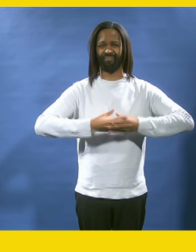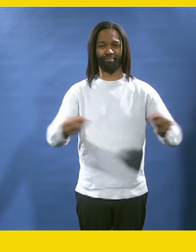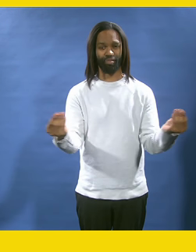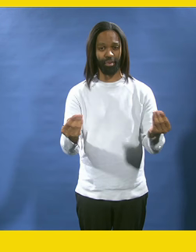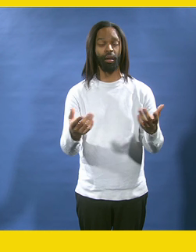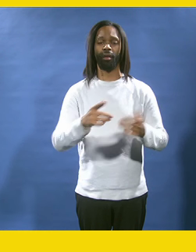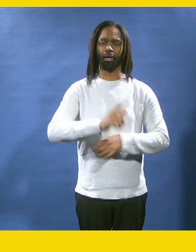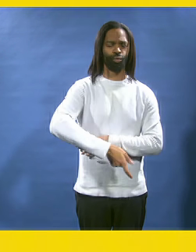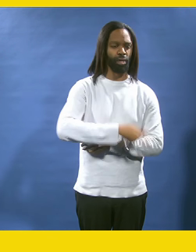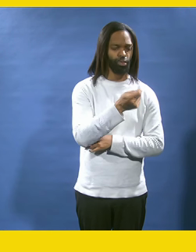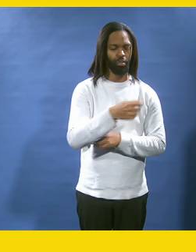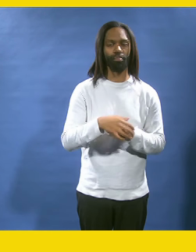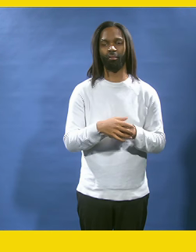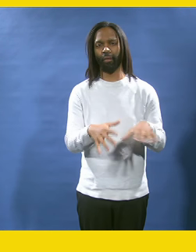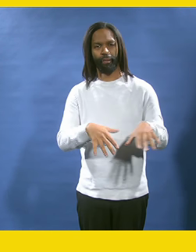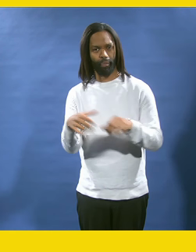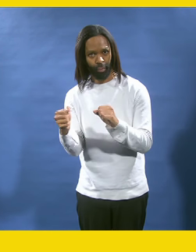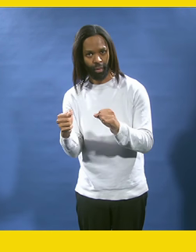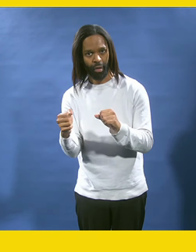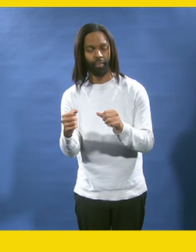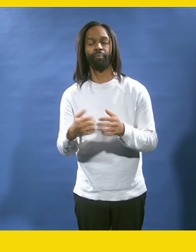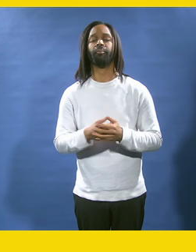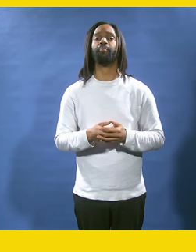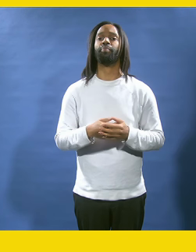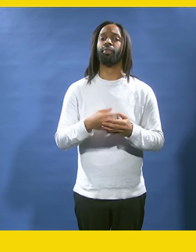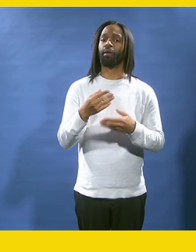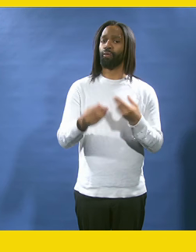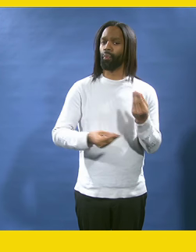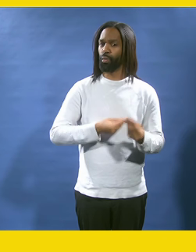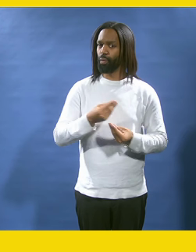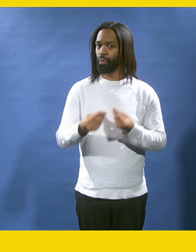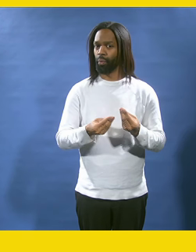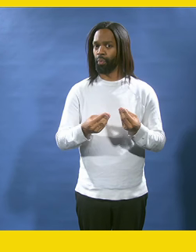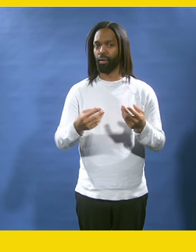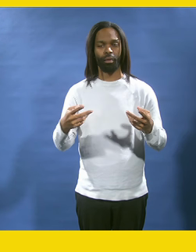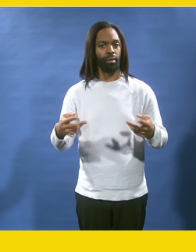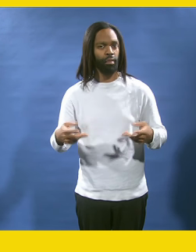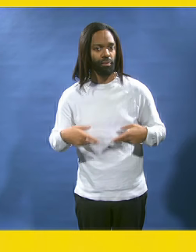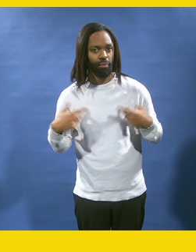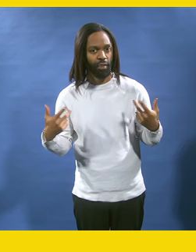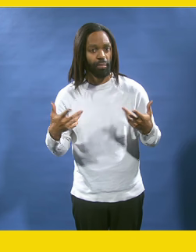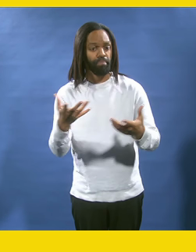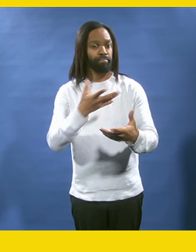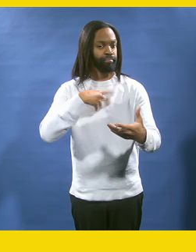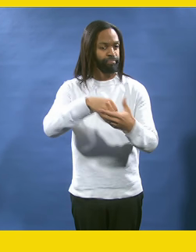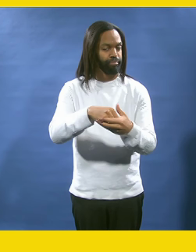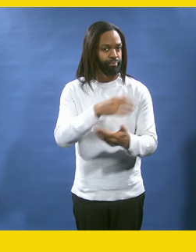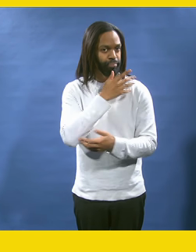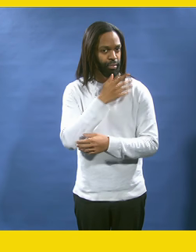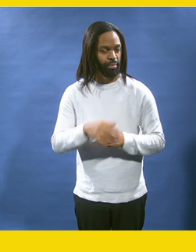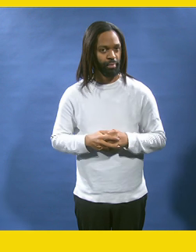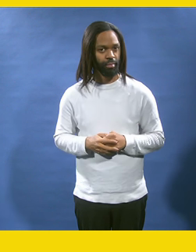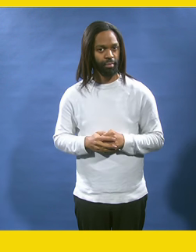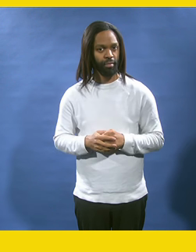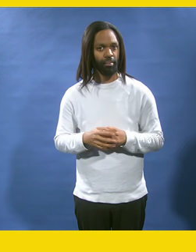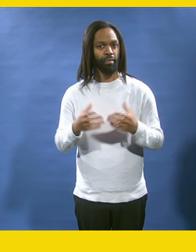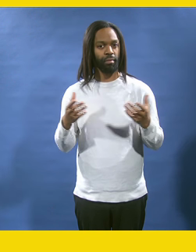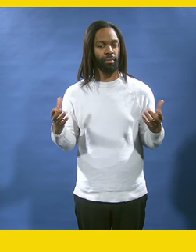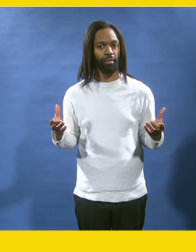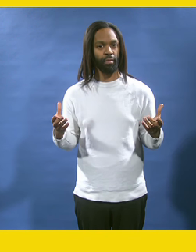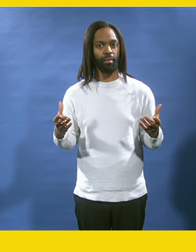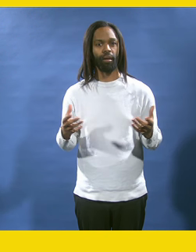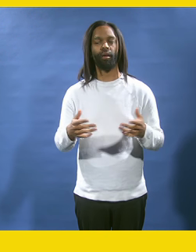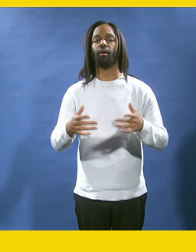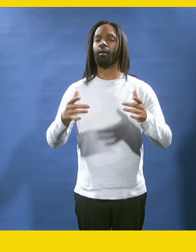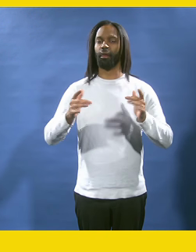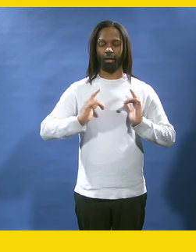and participation in public life. Schools and universities remain closed for girls,